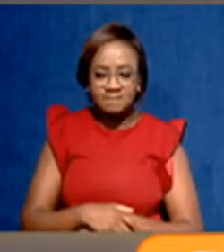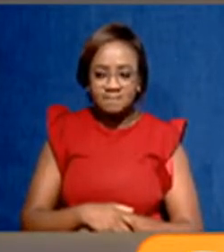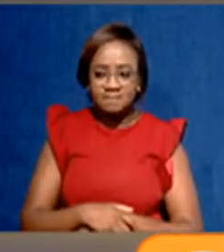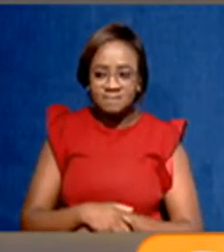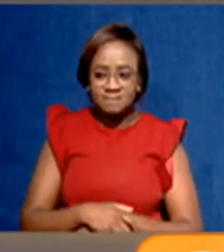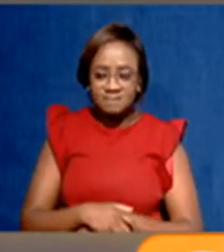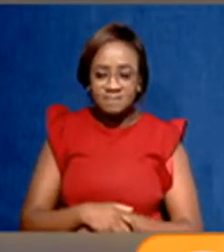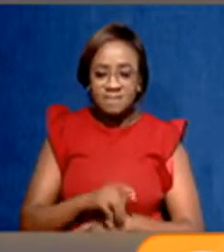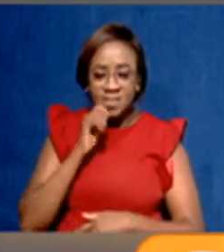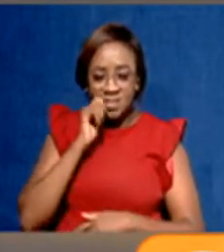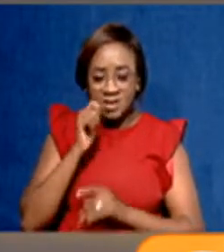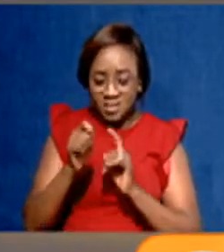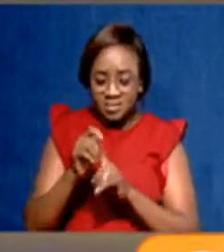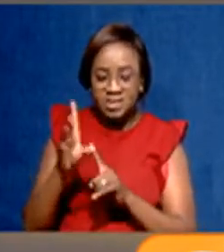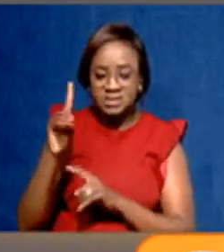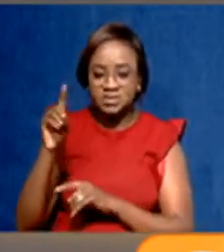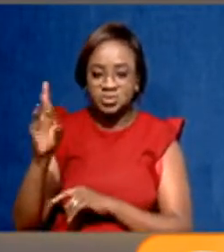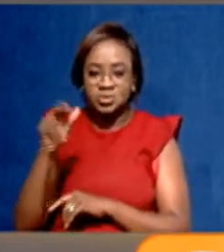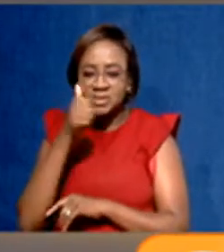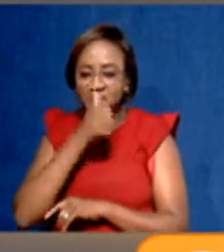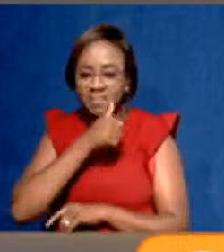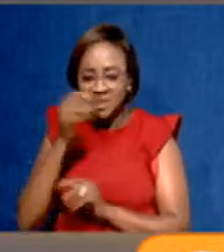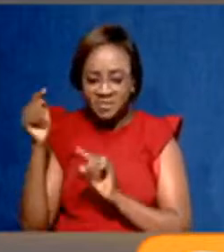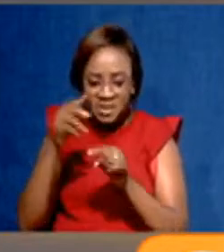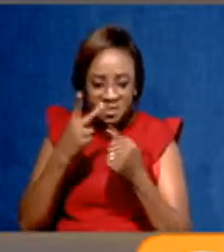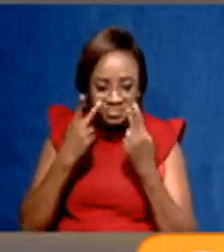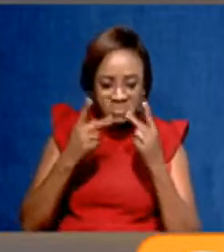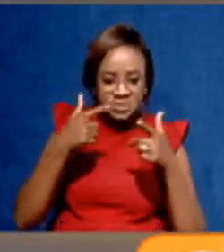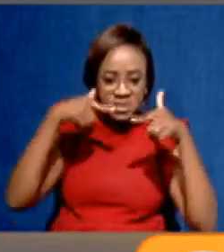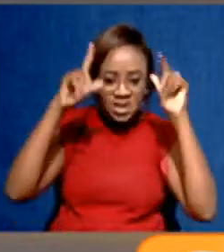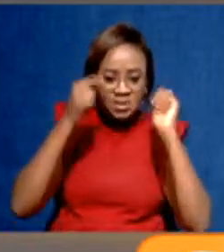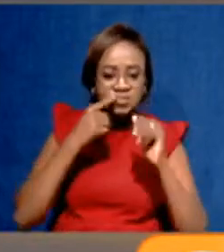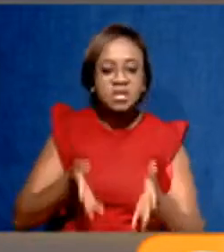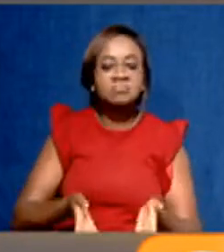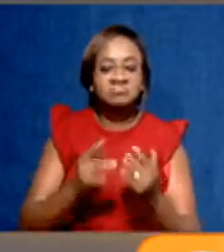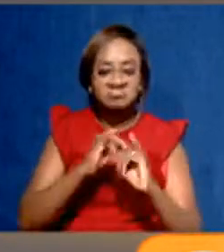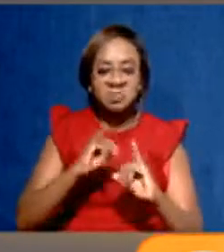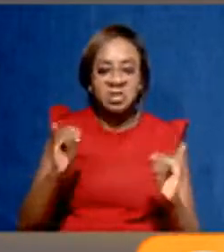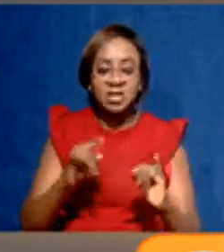by private vets. We will dispatch a team